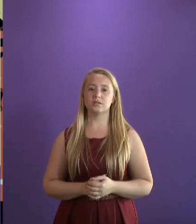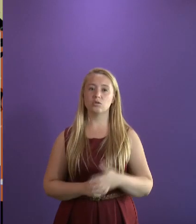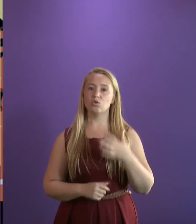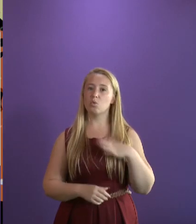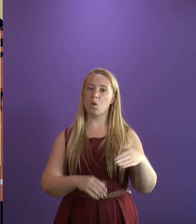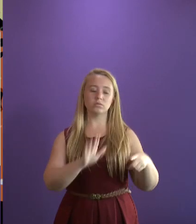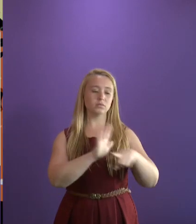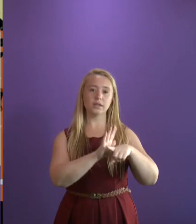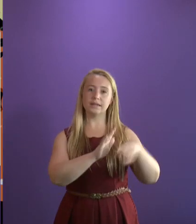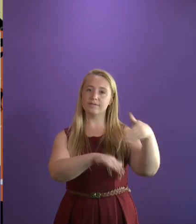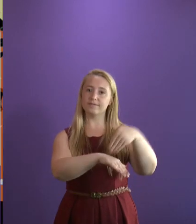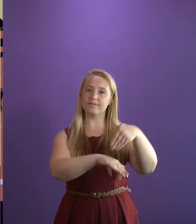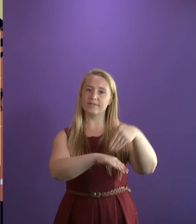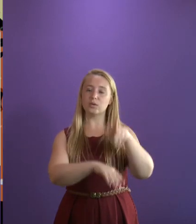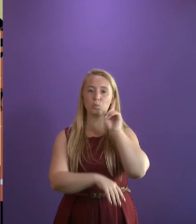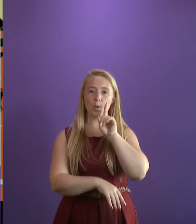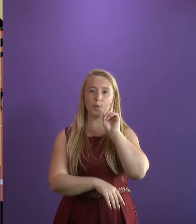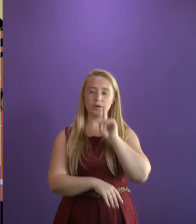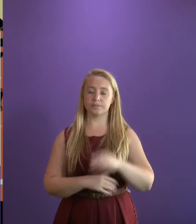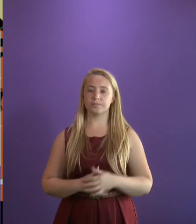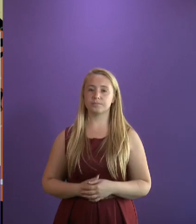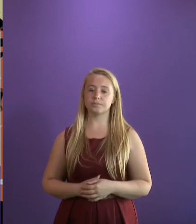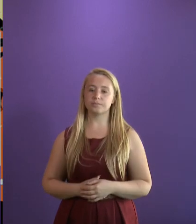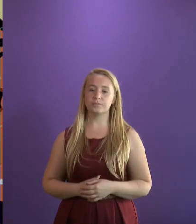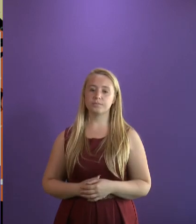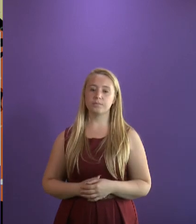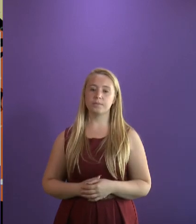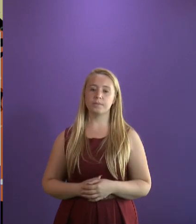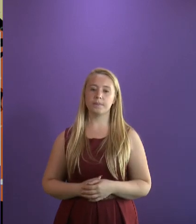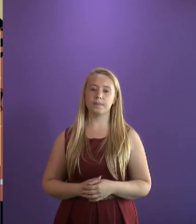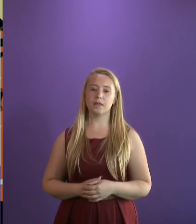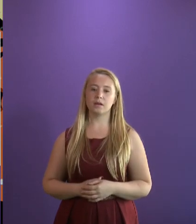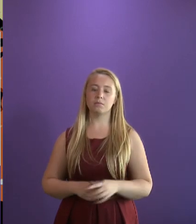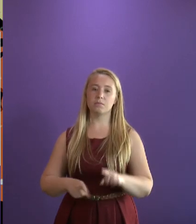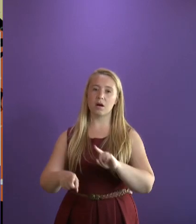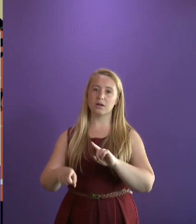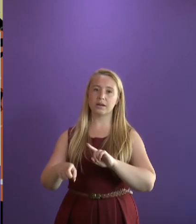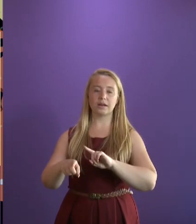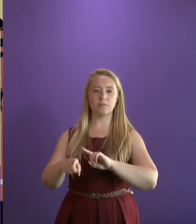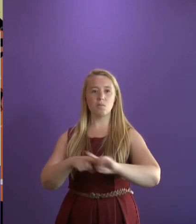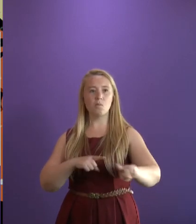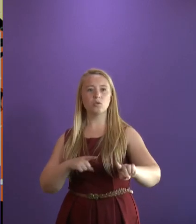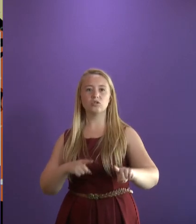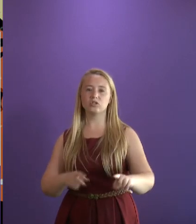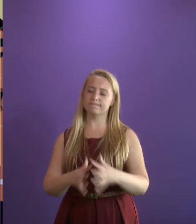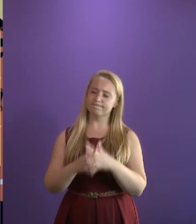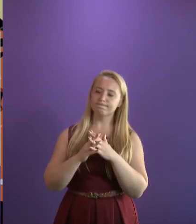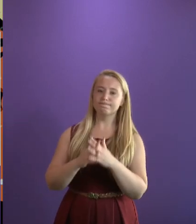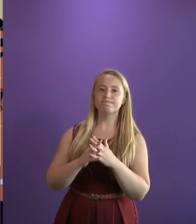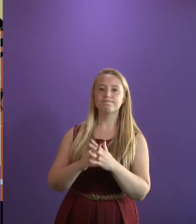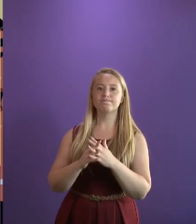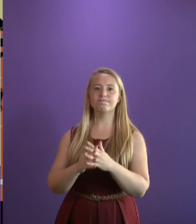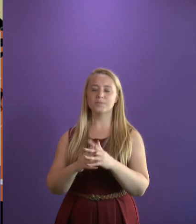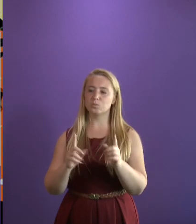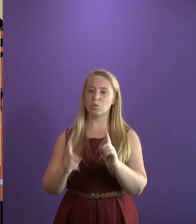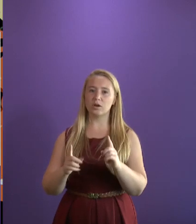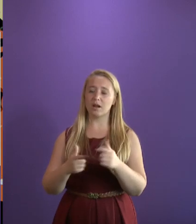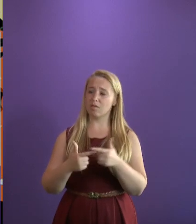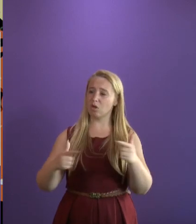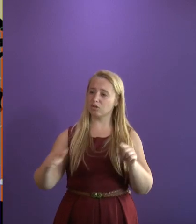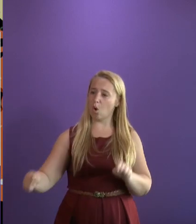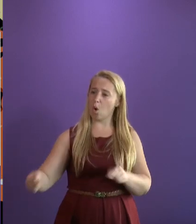women. My most rewarding, despite facing opposition, preparing a case for my council to